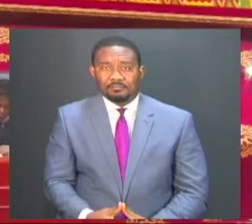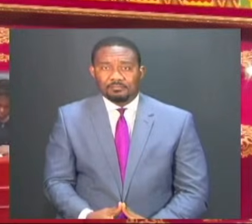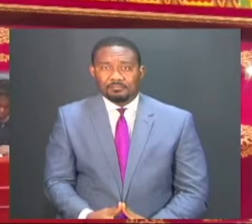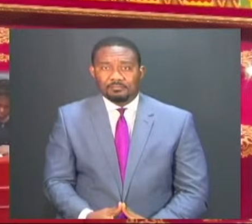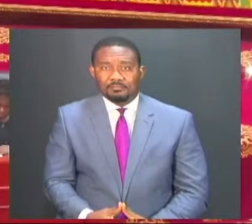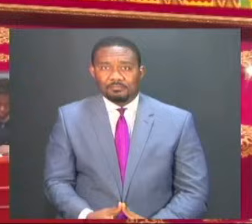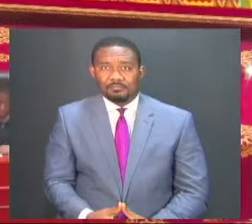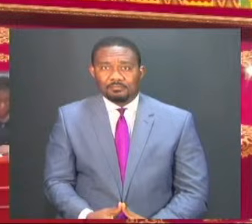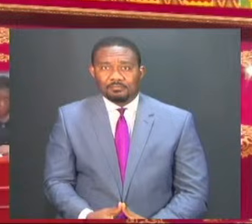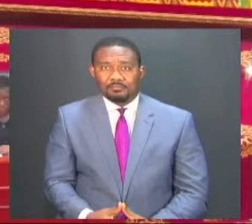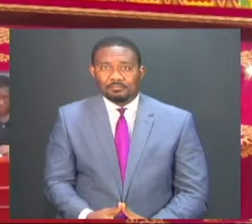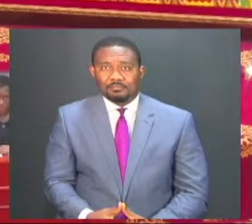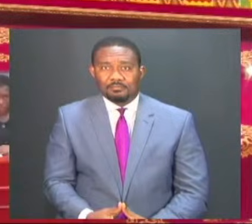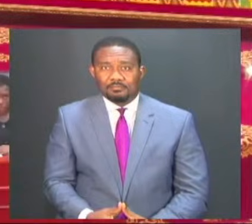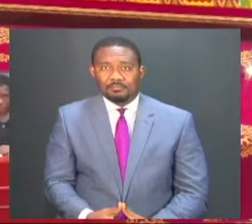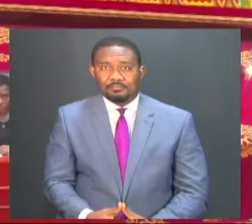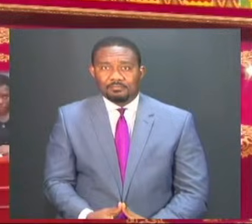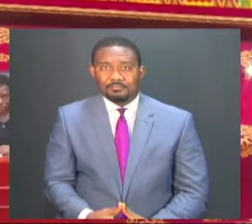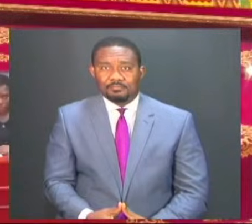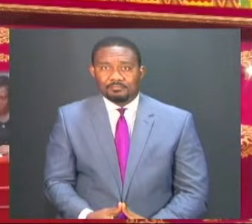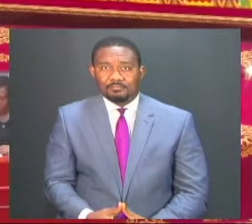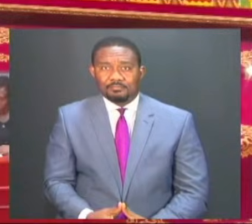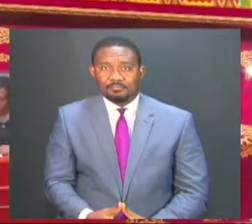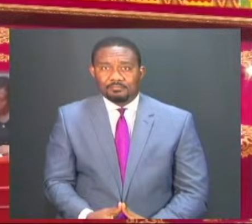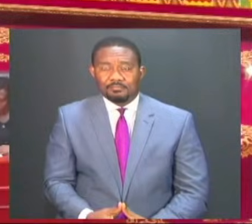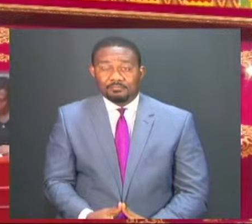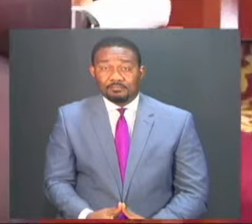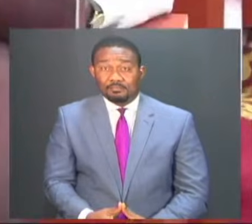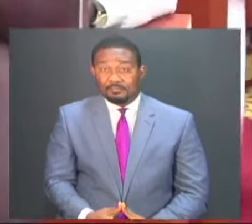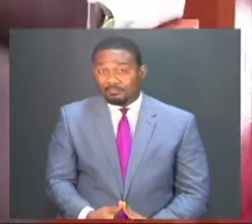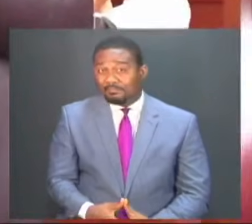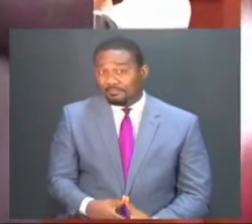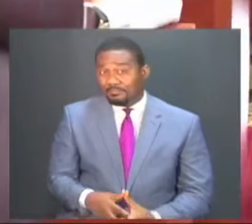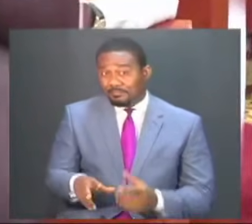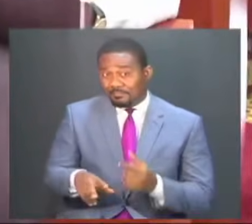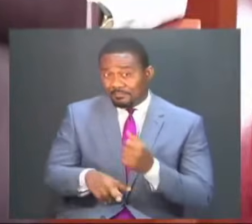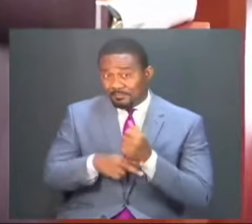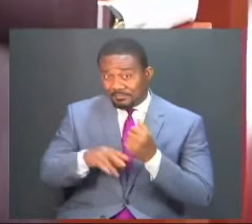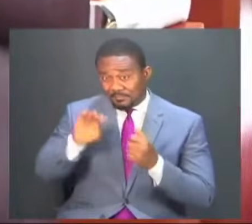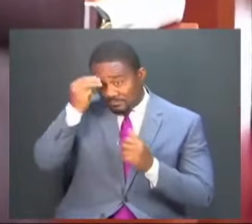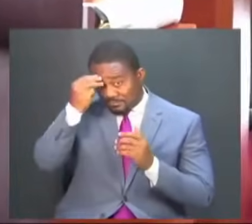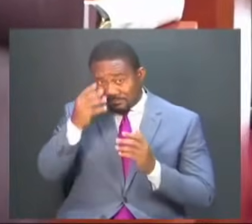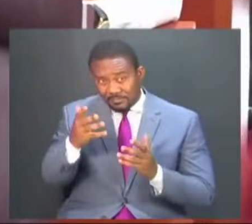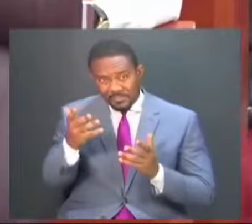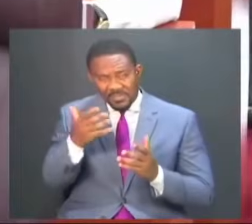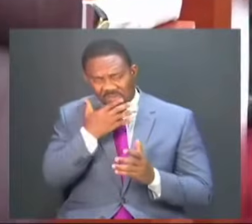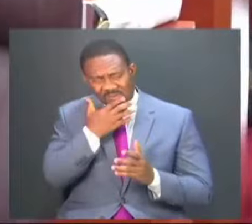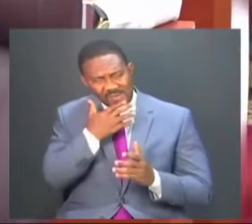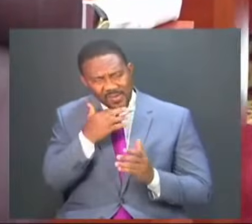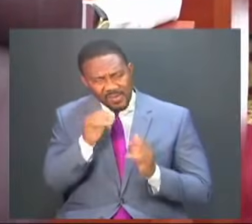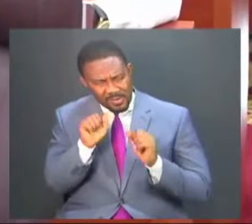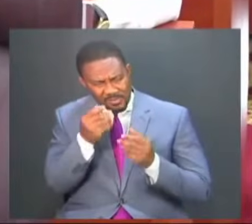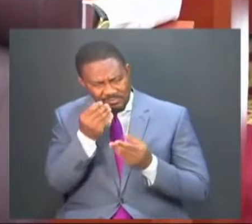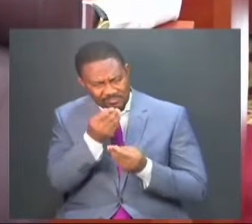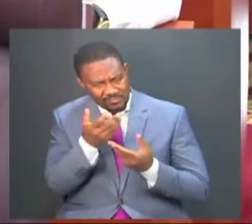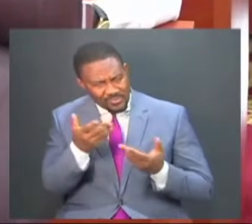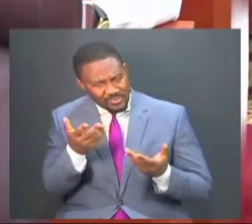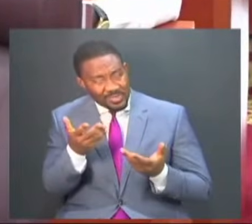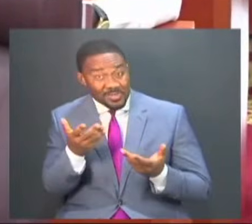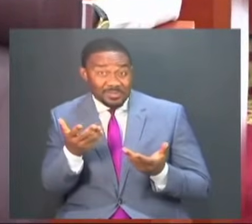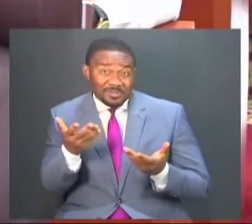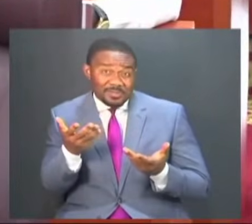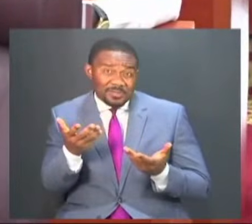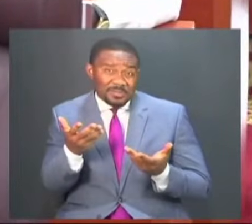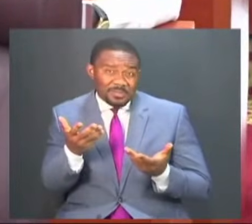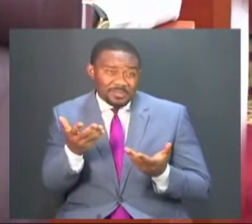Mr. Speaker, if the Deputy Minister can give us a brief explanation about what